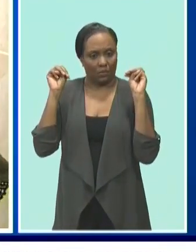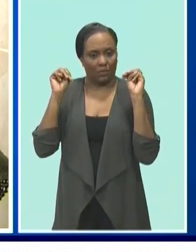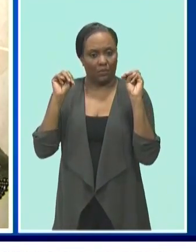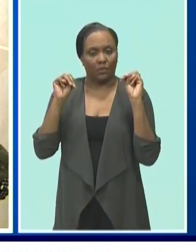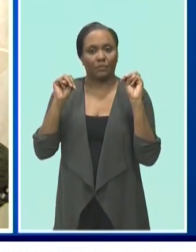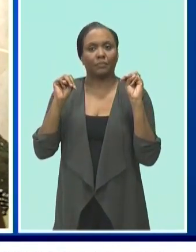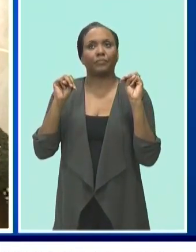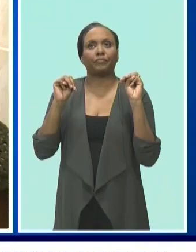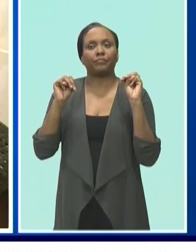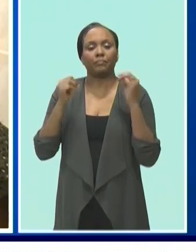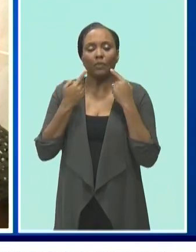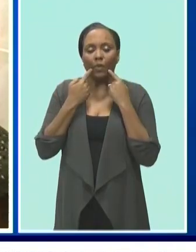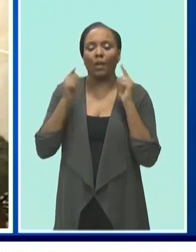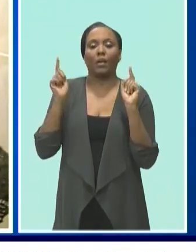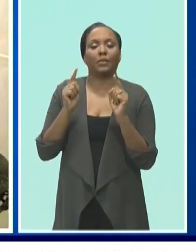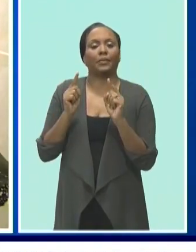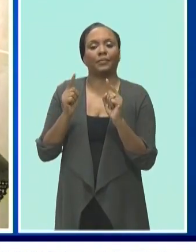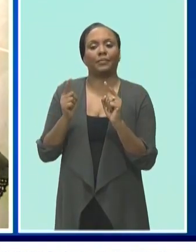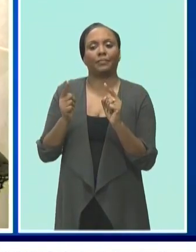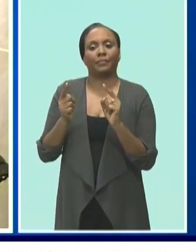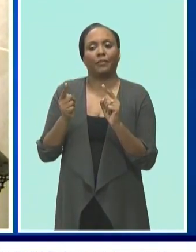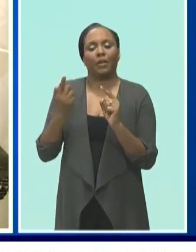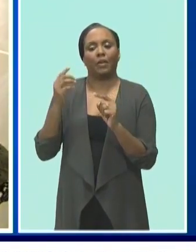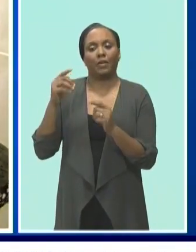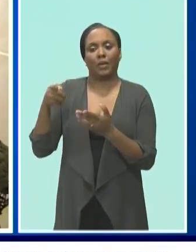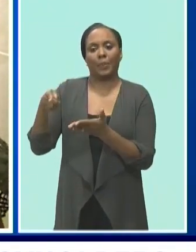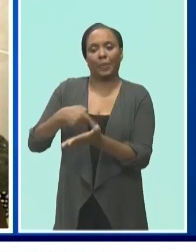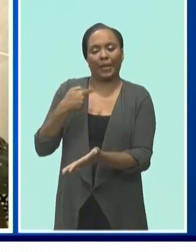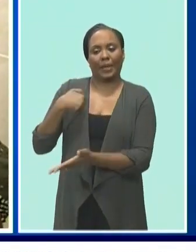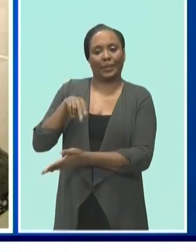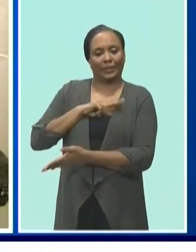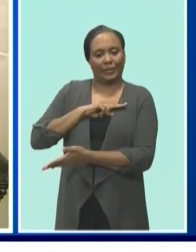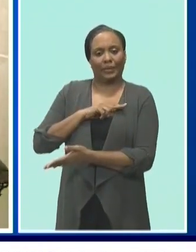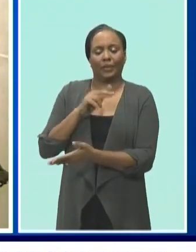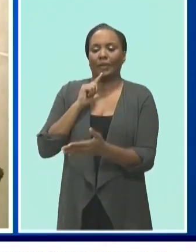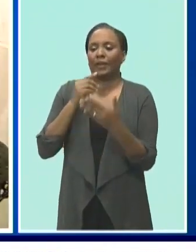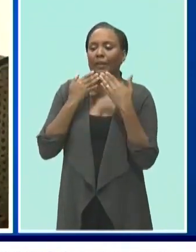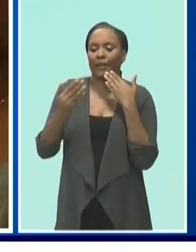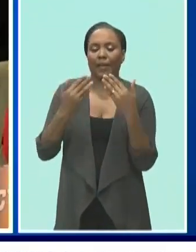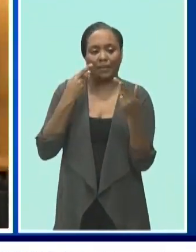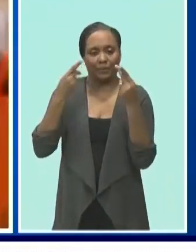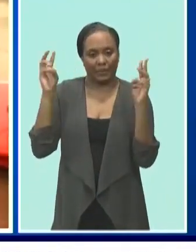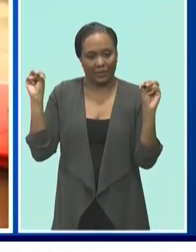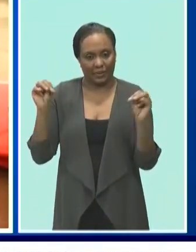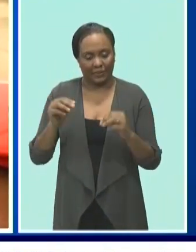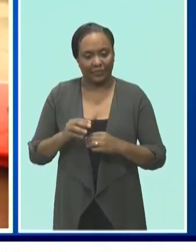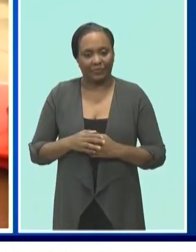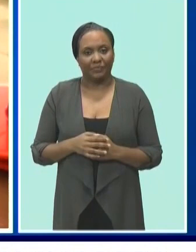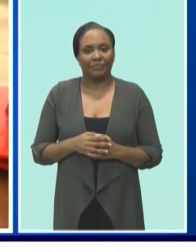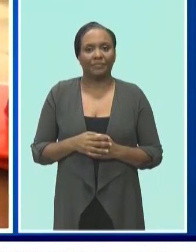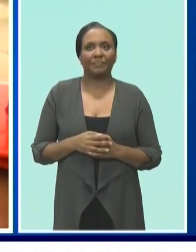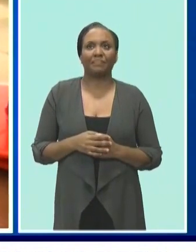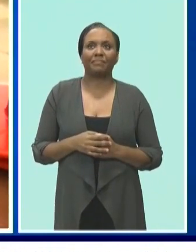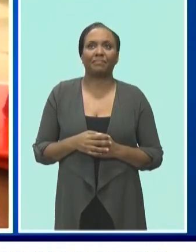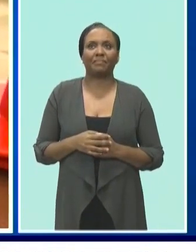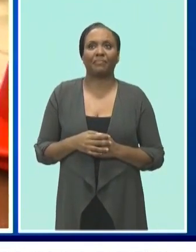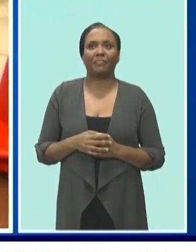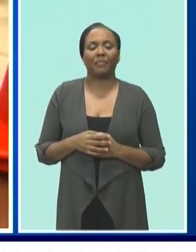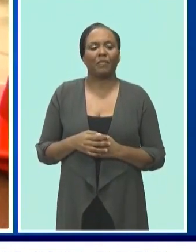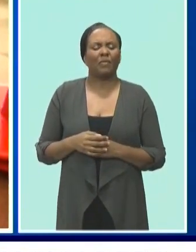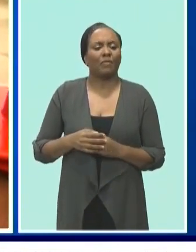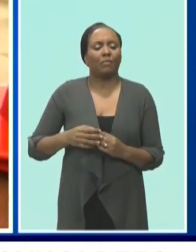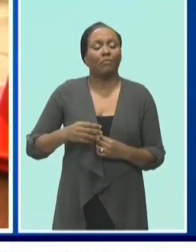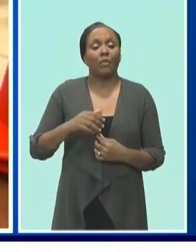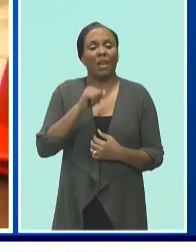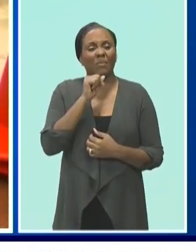to a conclusion to give us back our money, and I'm very happy and thank her very much. I am not sure I understand